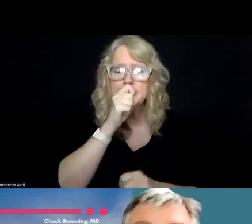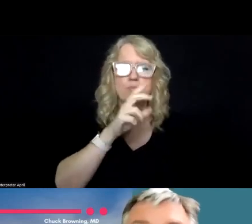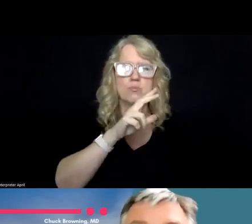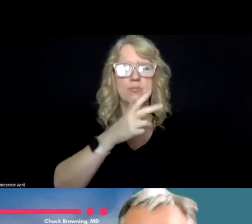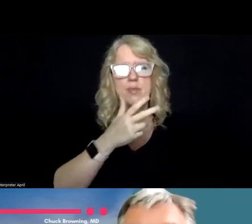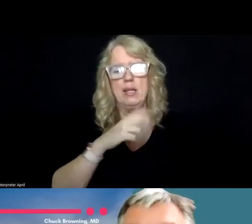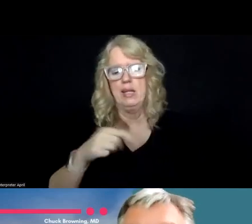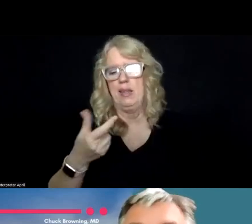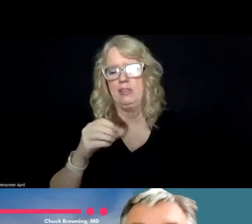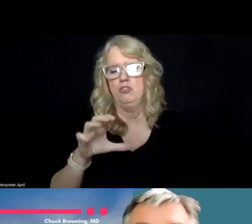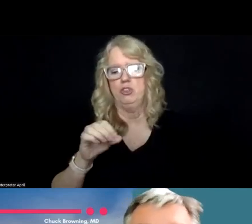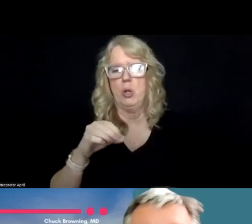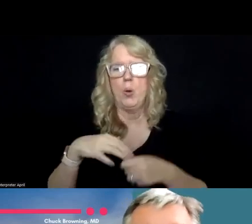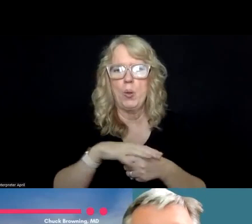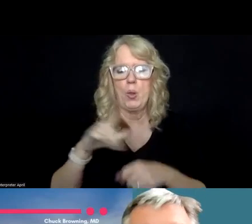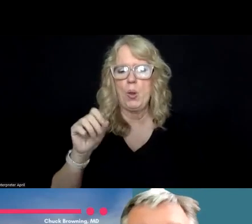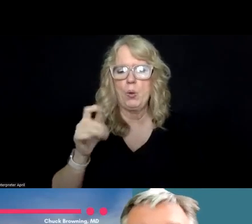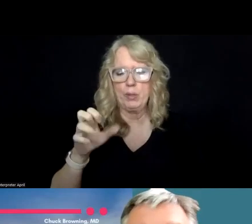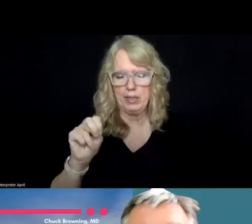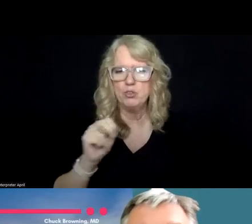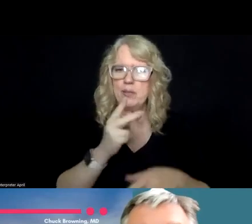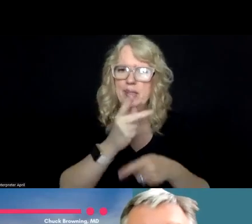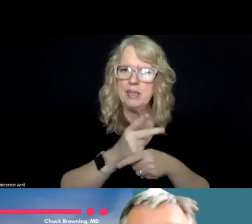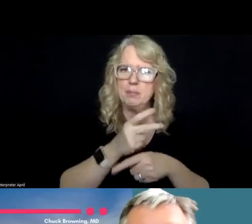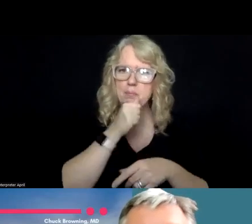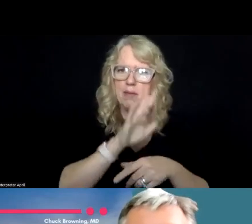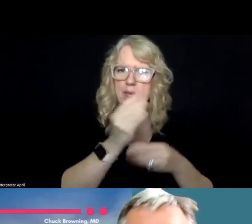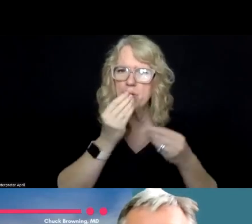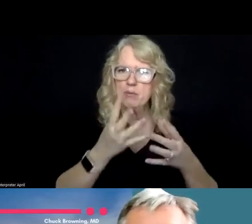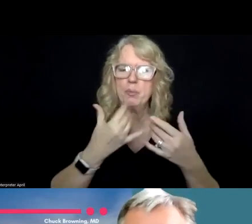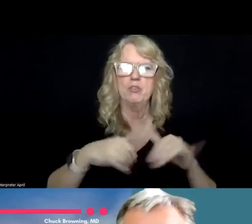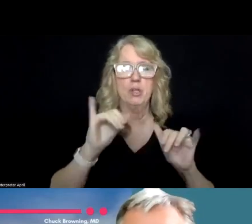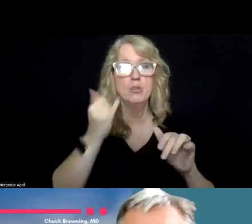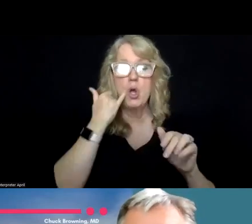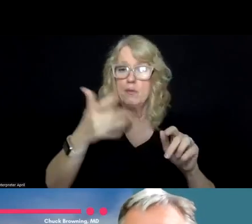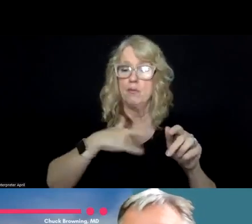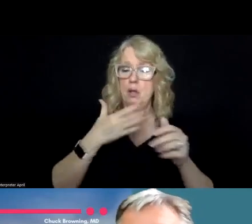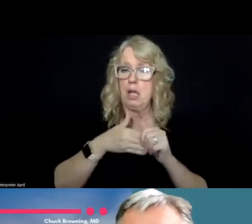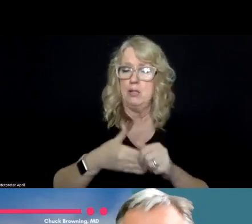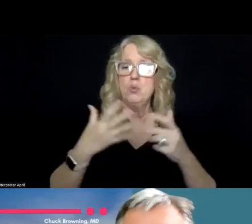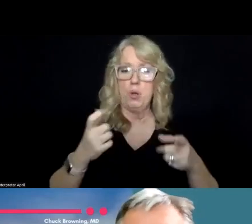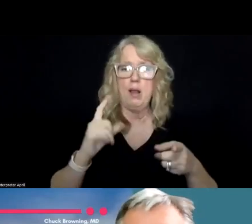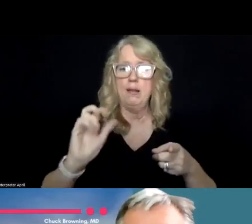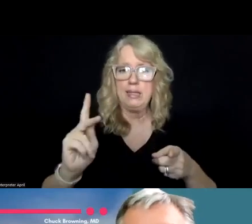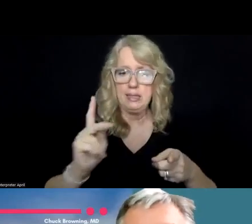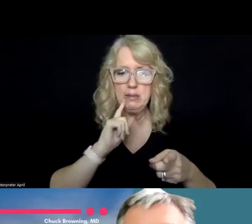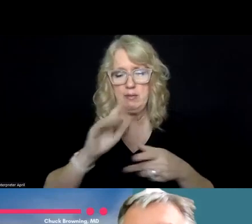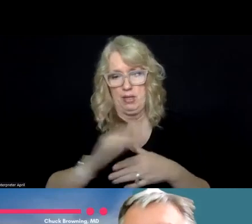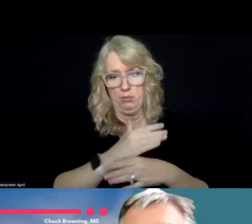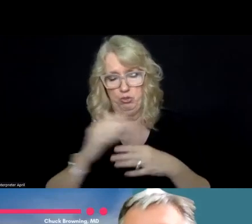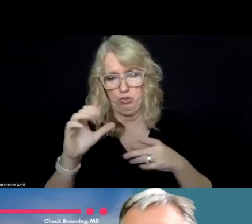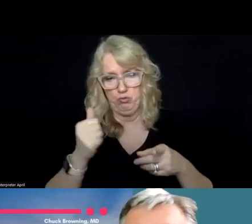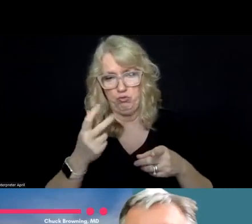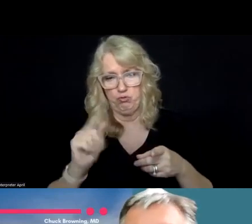as geolocation would. And so if you are led to do this, we'll have this link shared with us in the chat